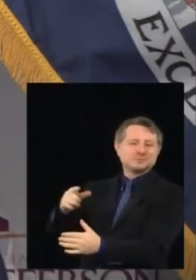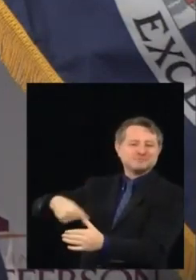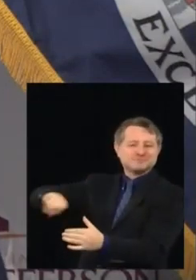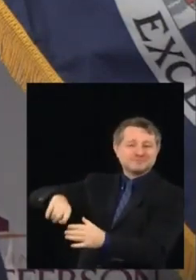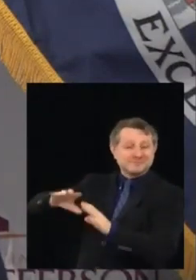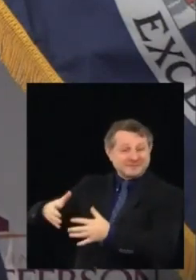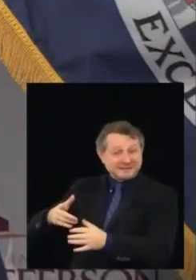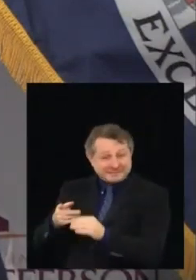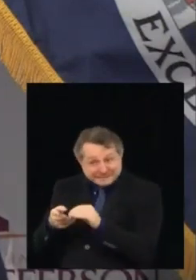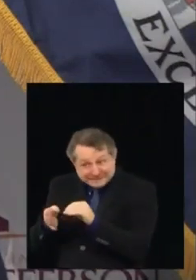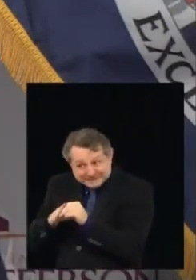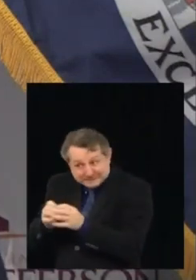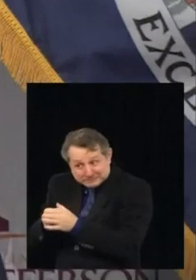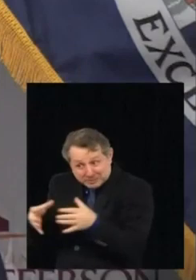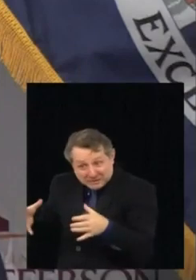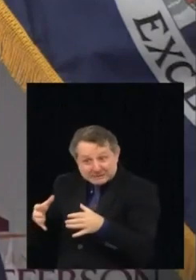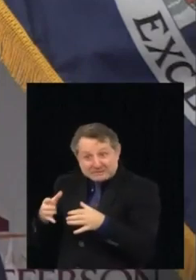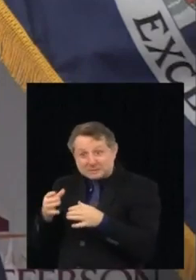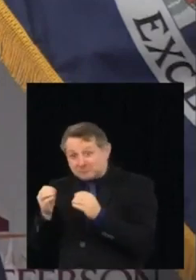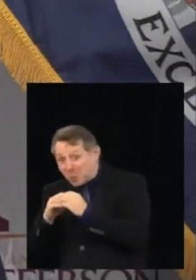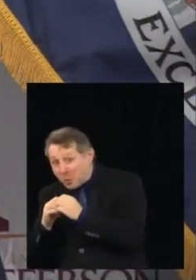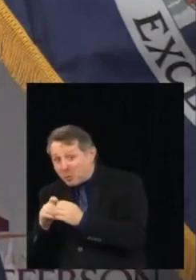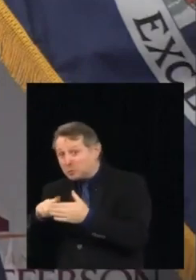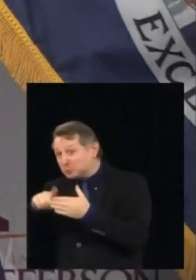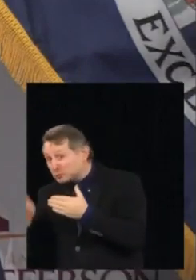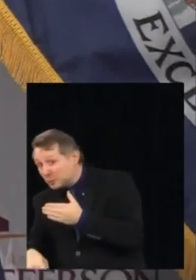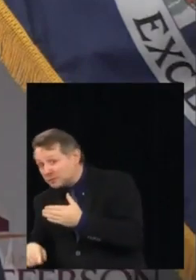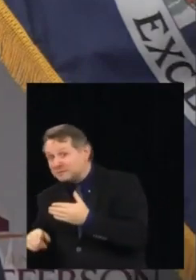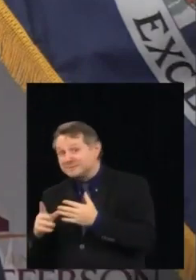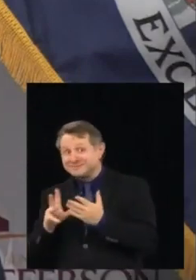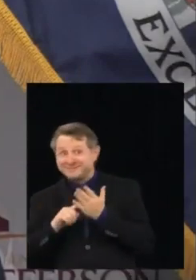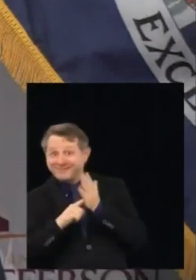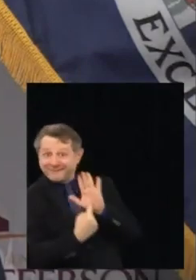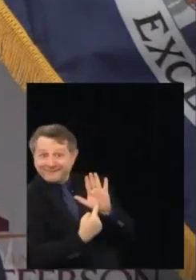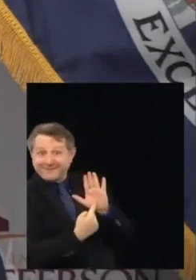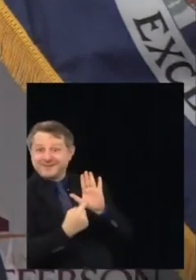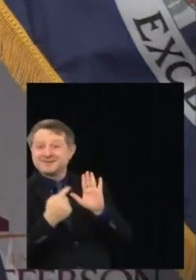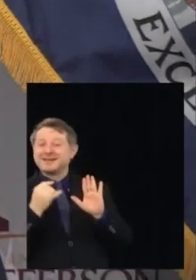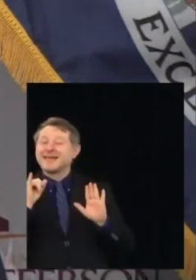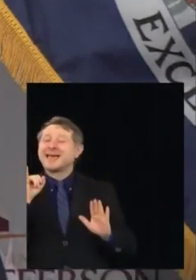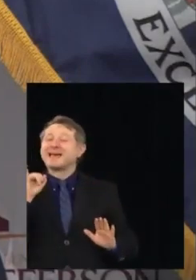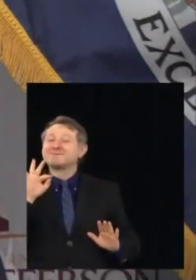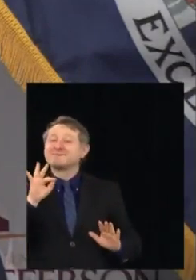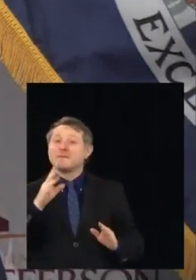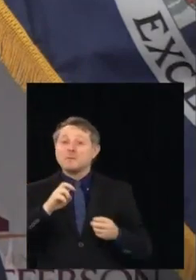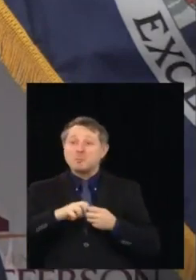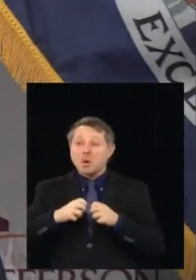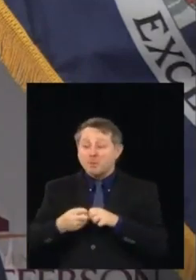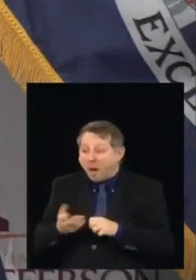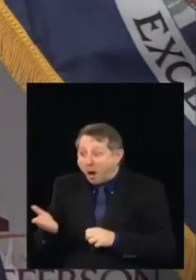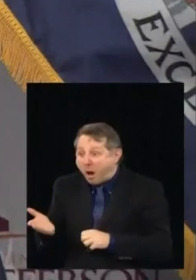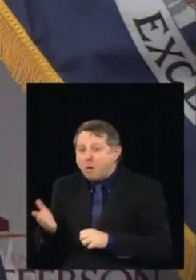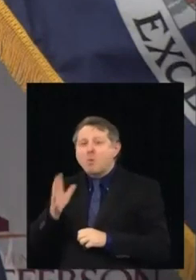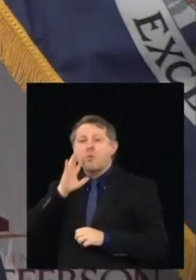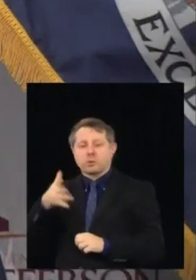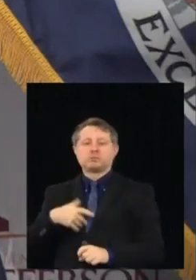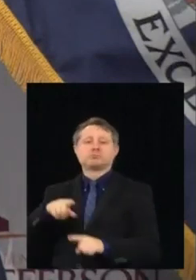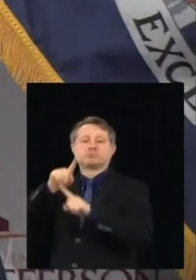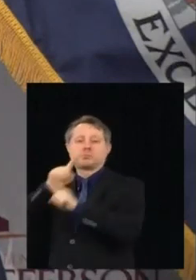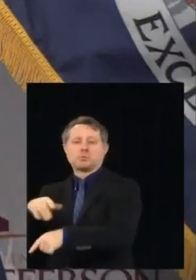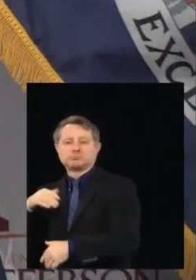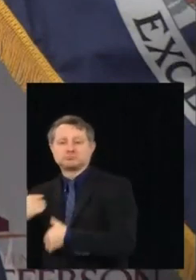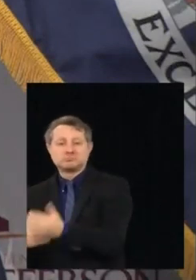have more testing, we make those results available. And when we see we have a problem, we respond to it. I don't know